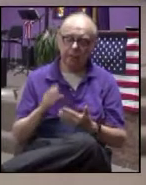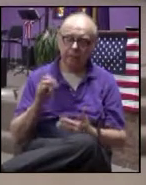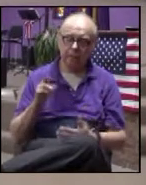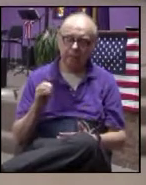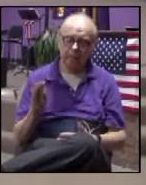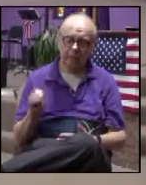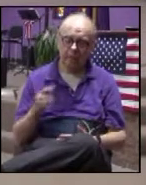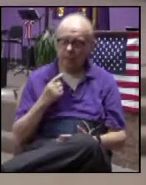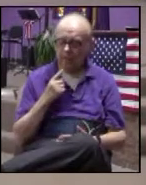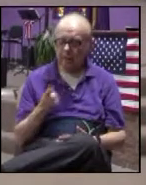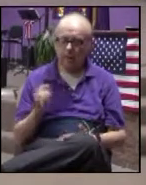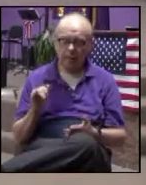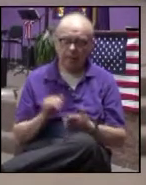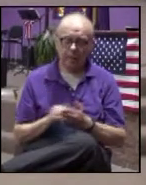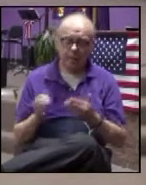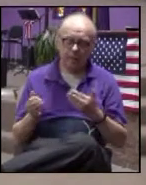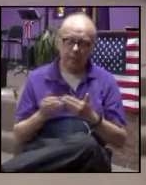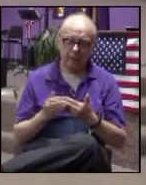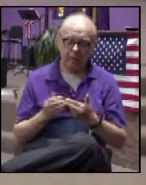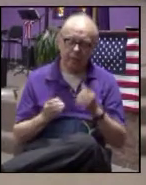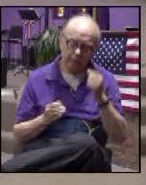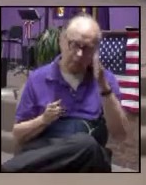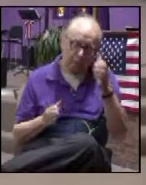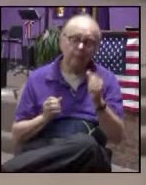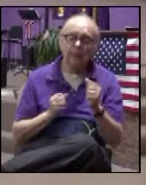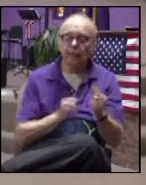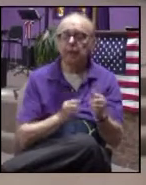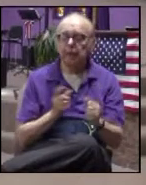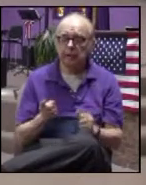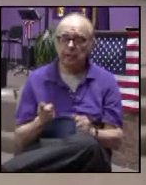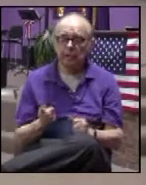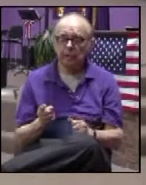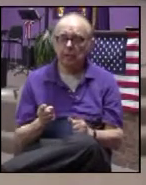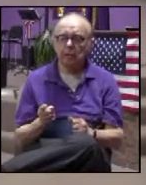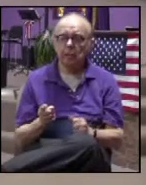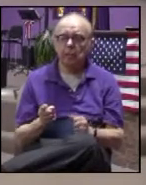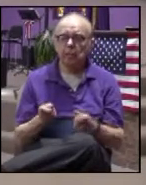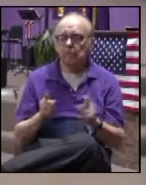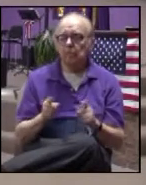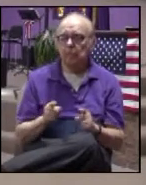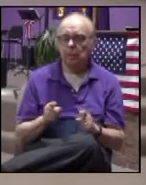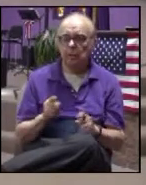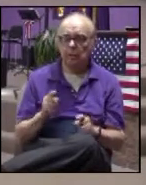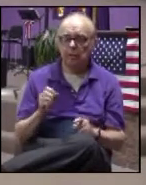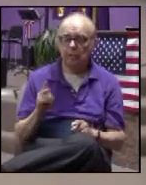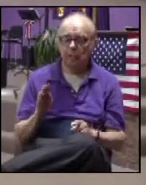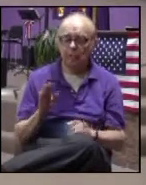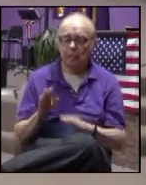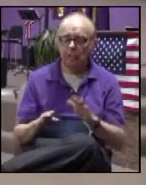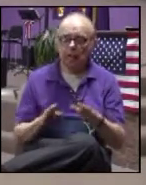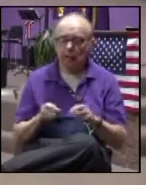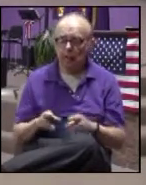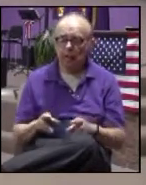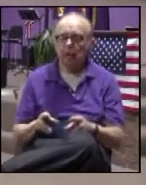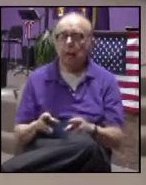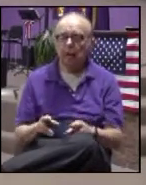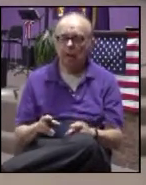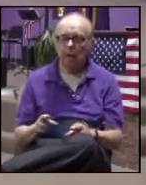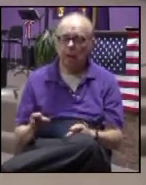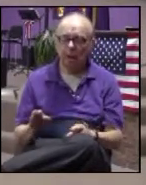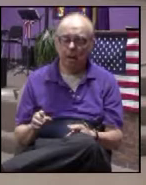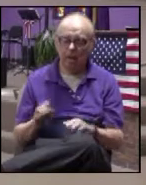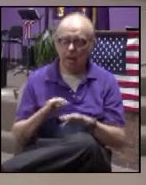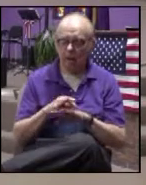they're saying that's how close you're following him, is that when he's walking down the road and his